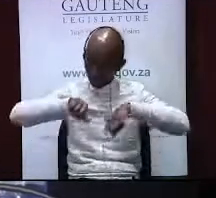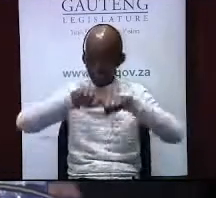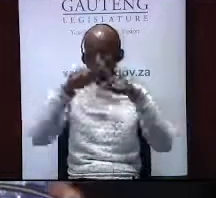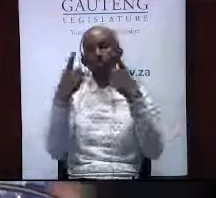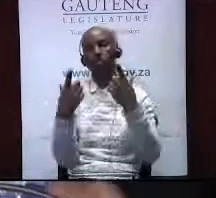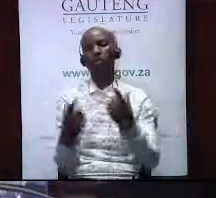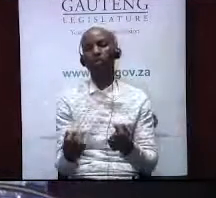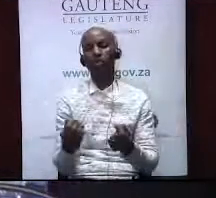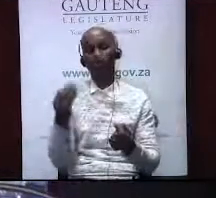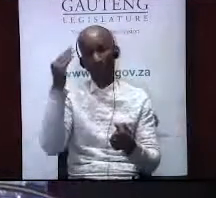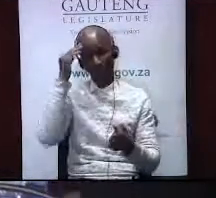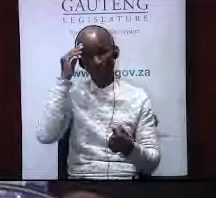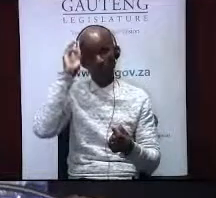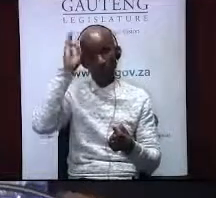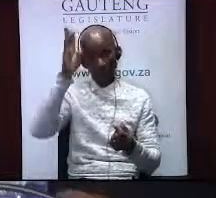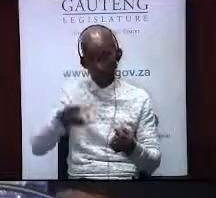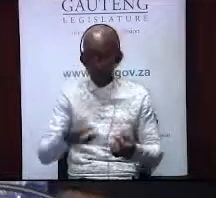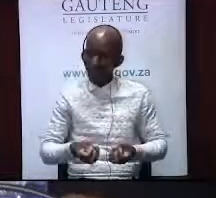based on a